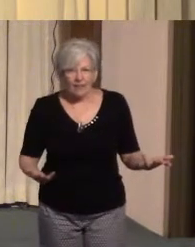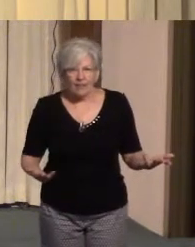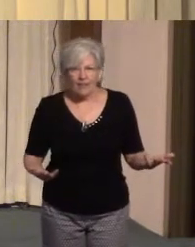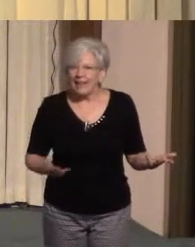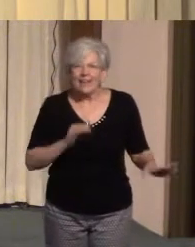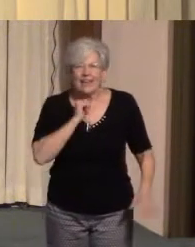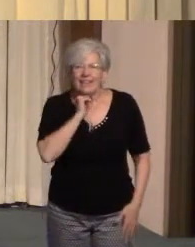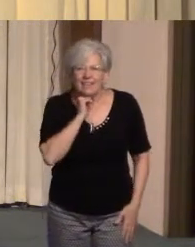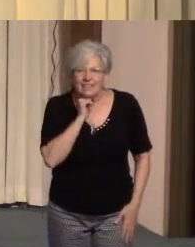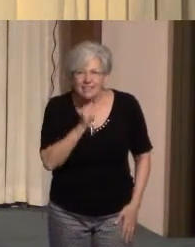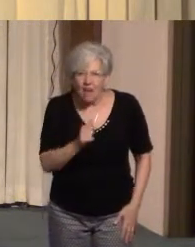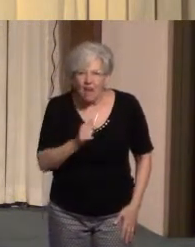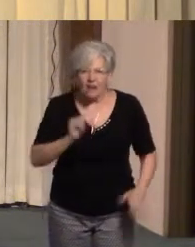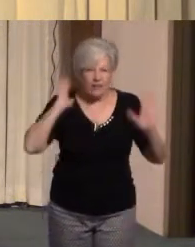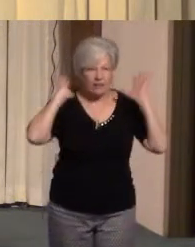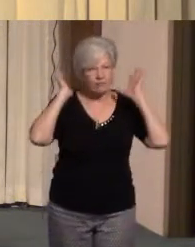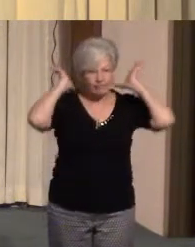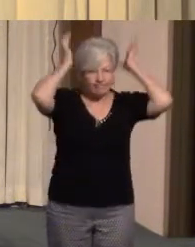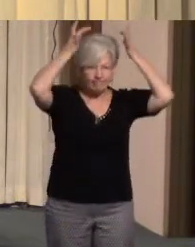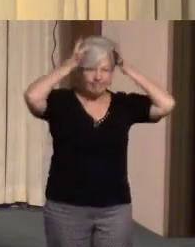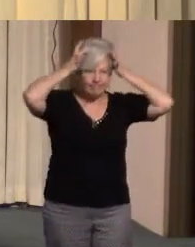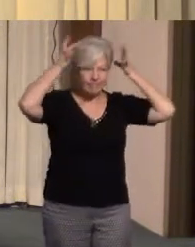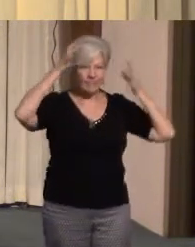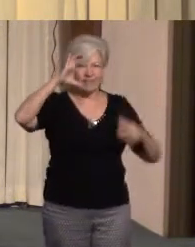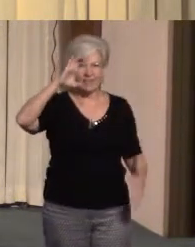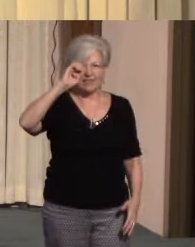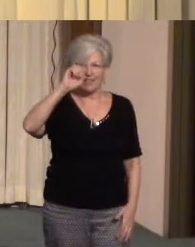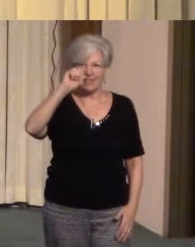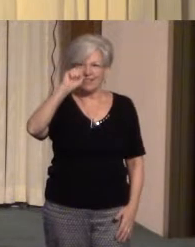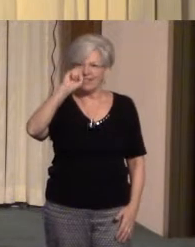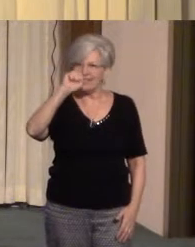He's not human. And I think I heard the word. He's not Caesar.